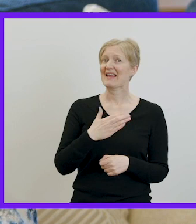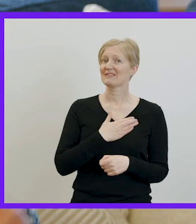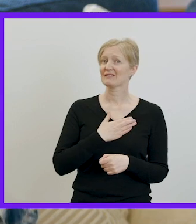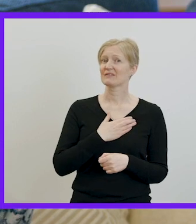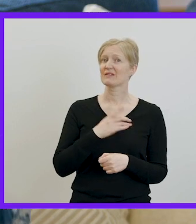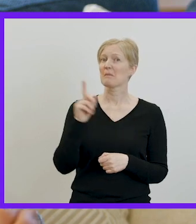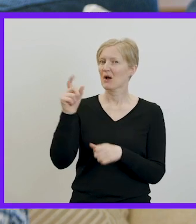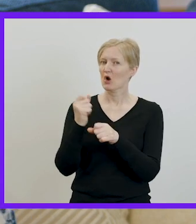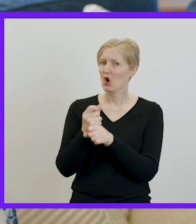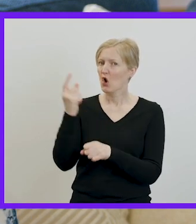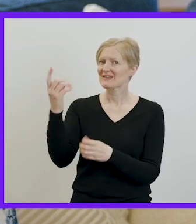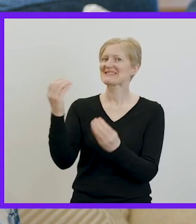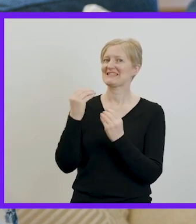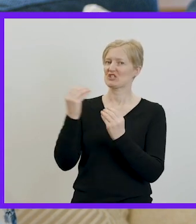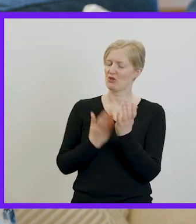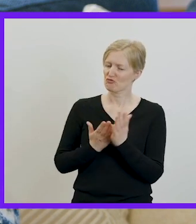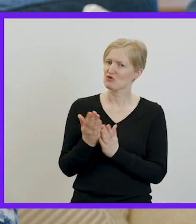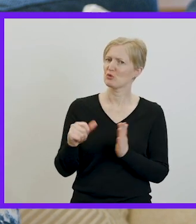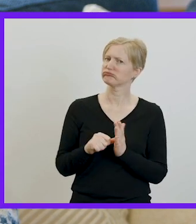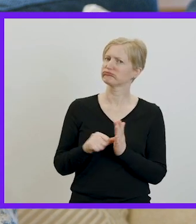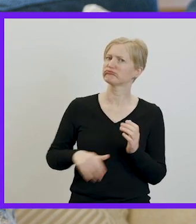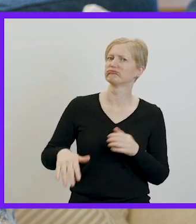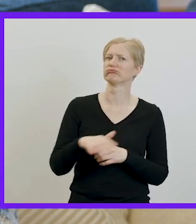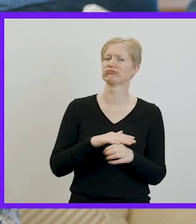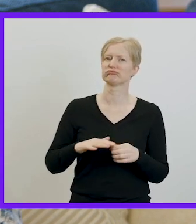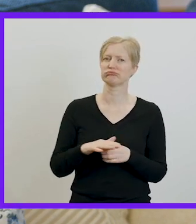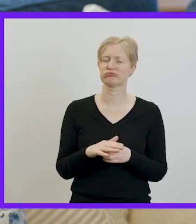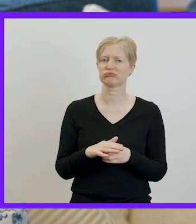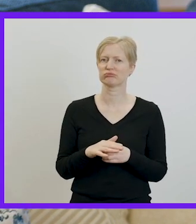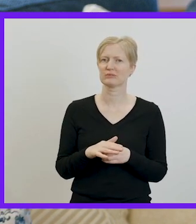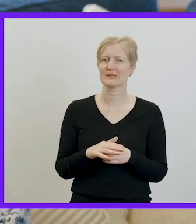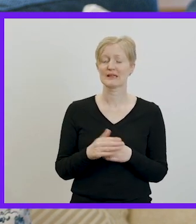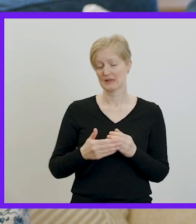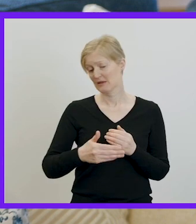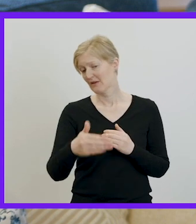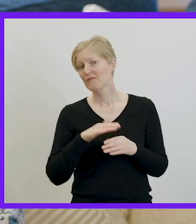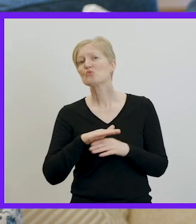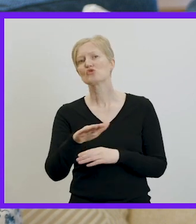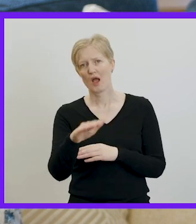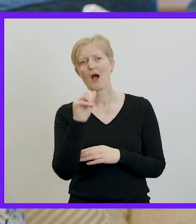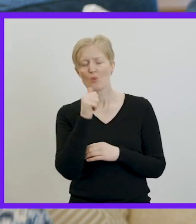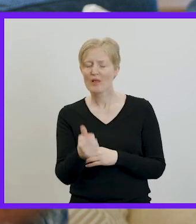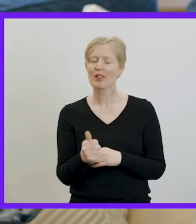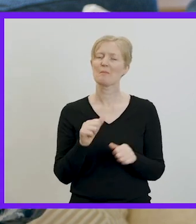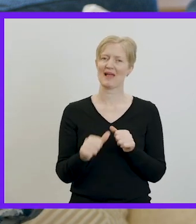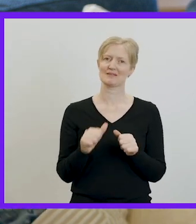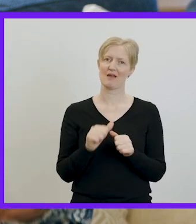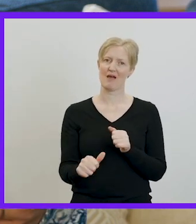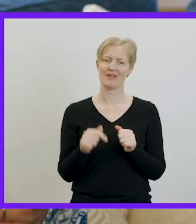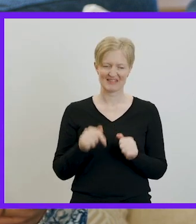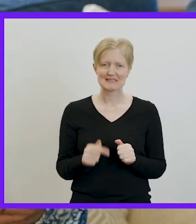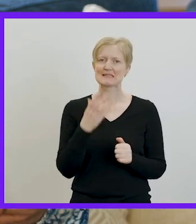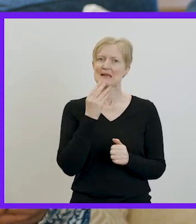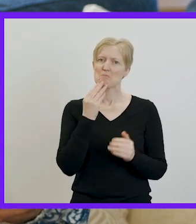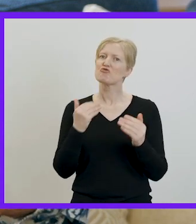safe, but God is teaching us things in the circumstances. Of course, things are going to come right again. Of course, this is just